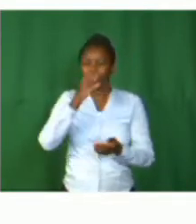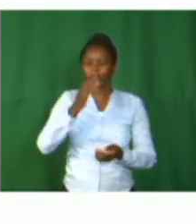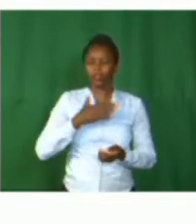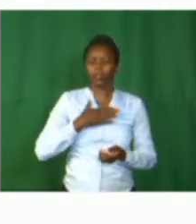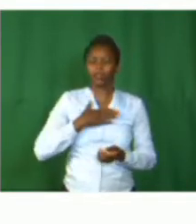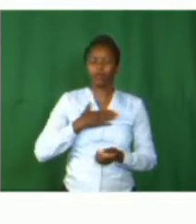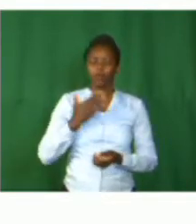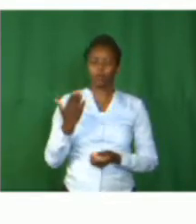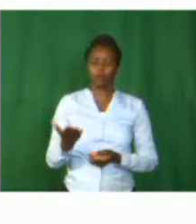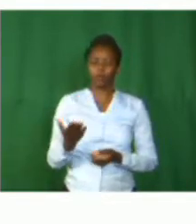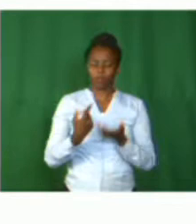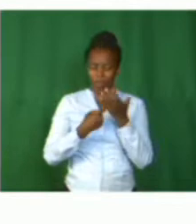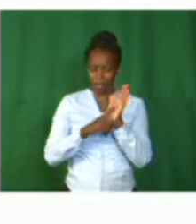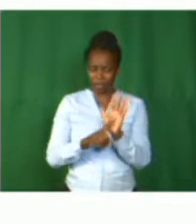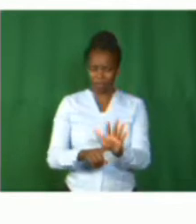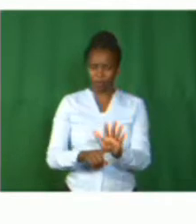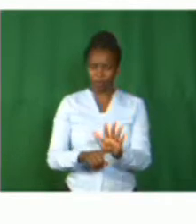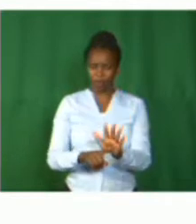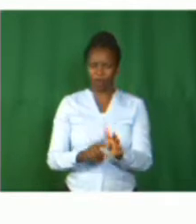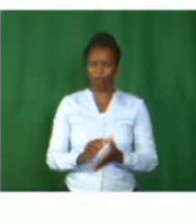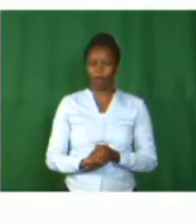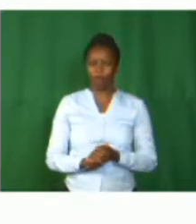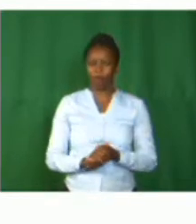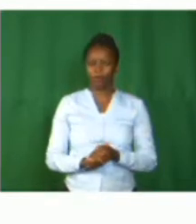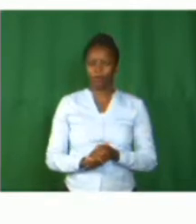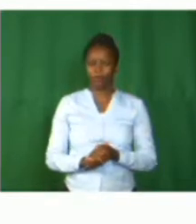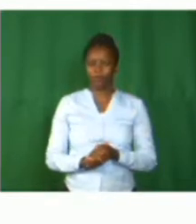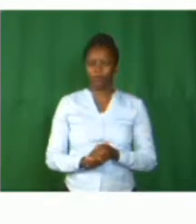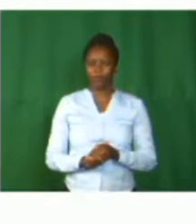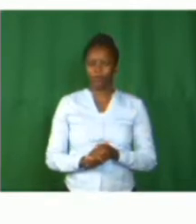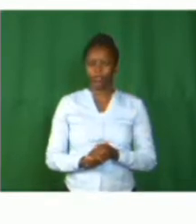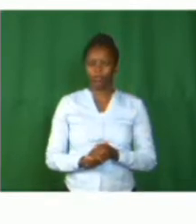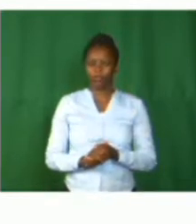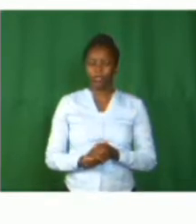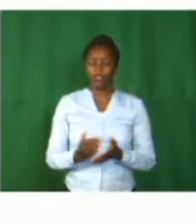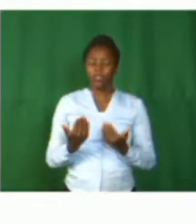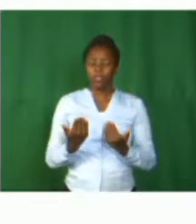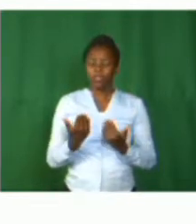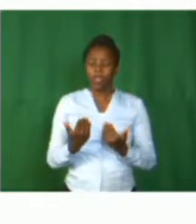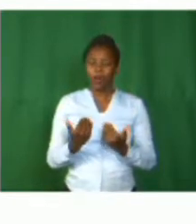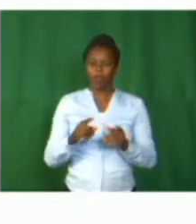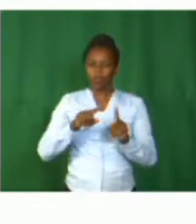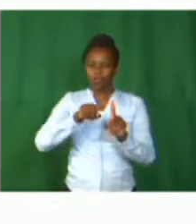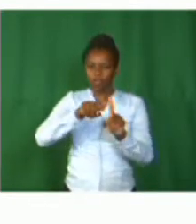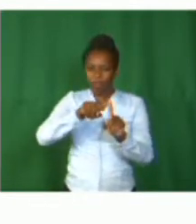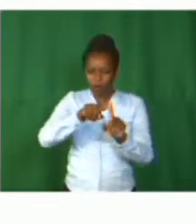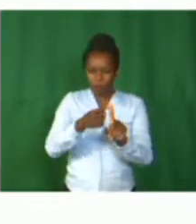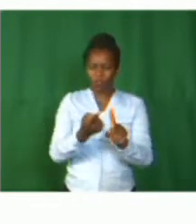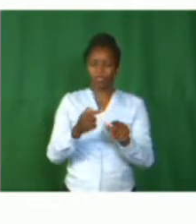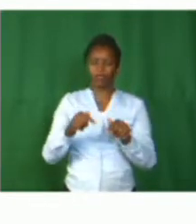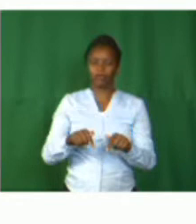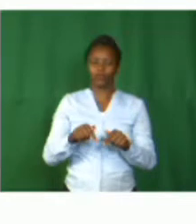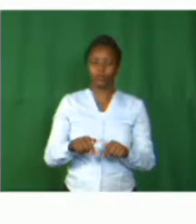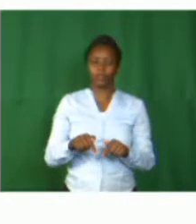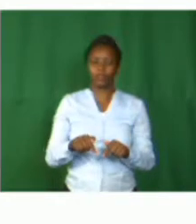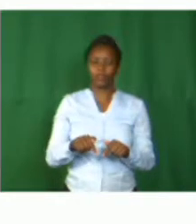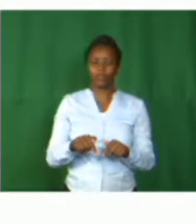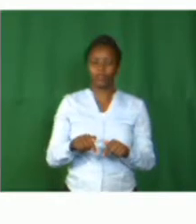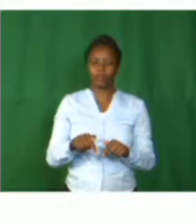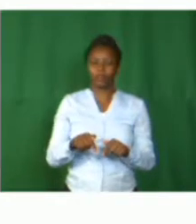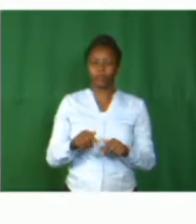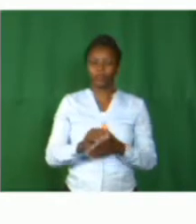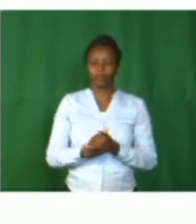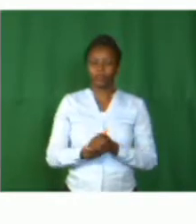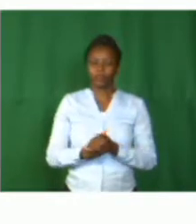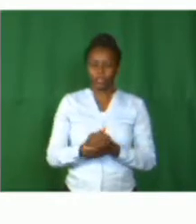quadratic equations. Now, moving on, the objectives of this lesson, we expect